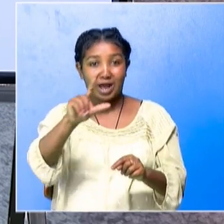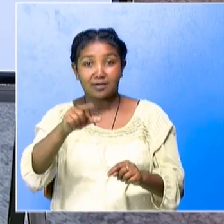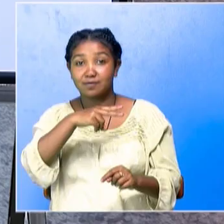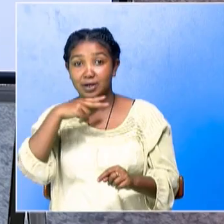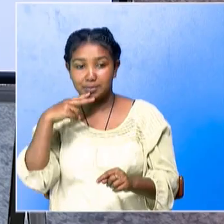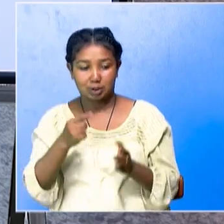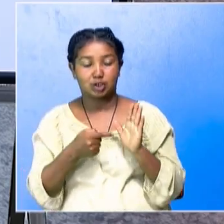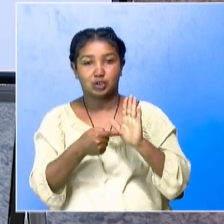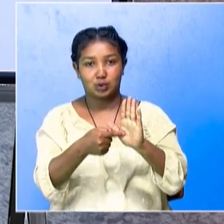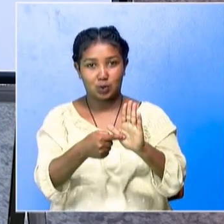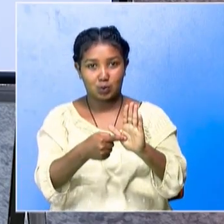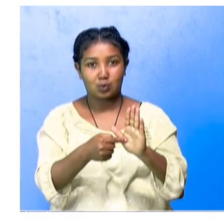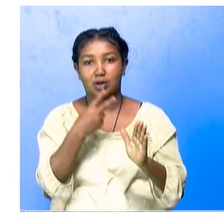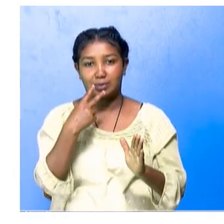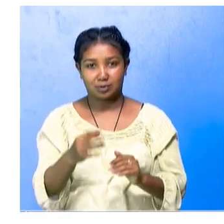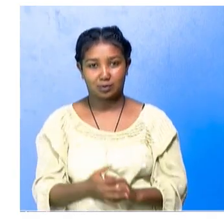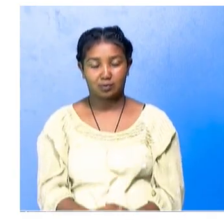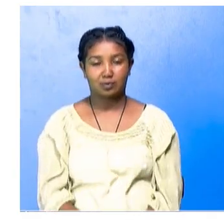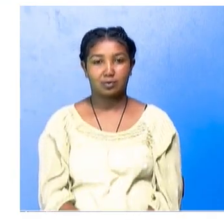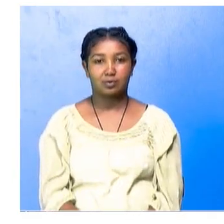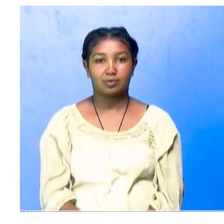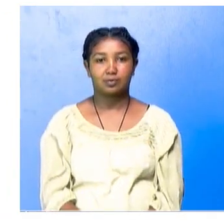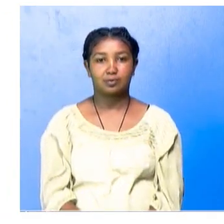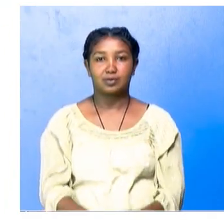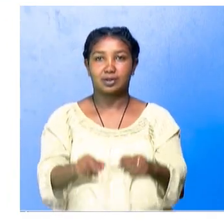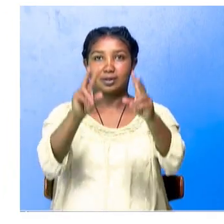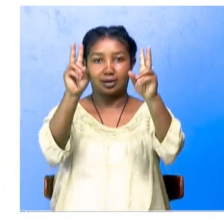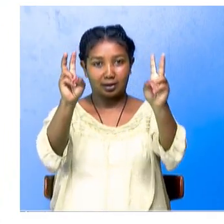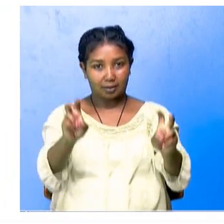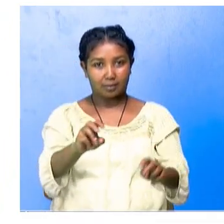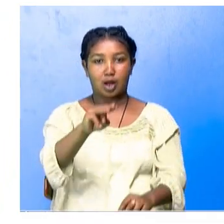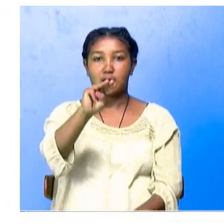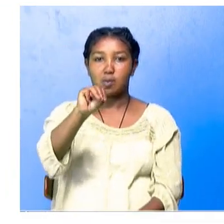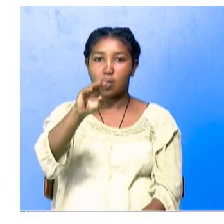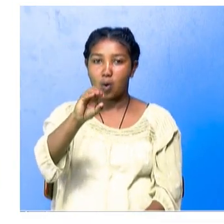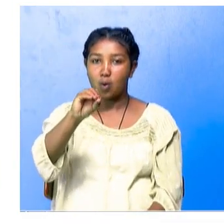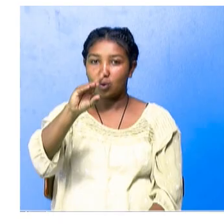that show, let me show you here, modal, the title is modal